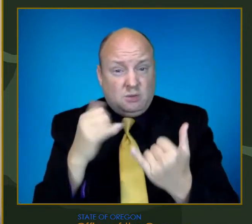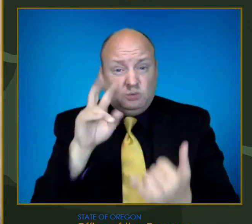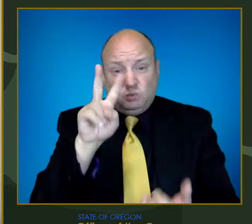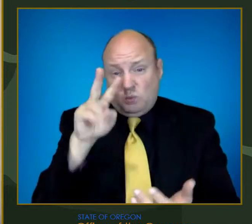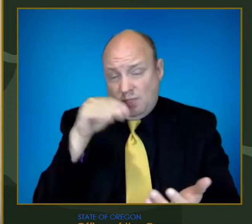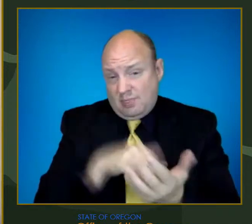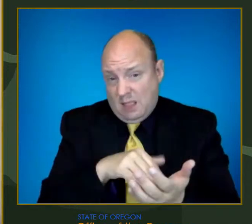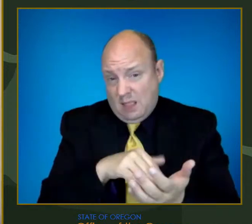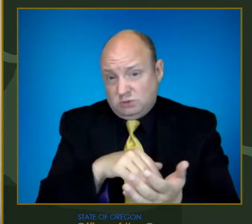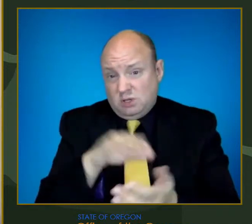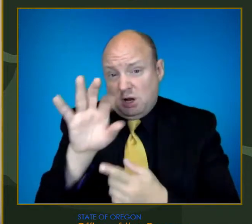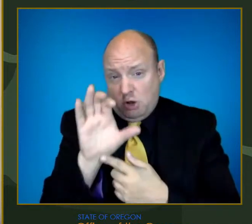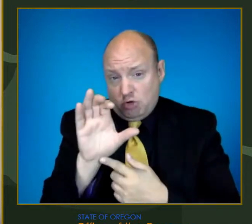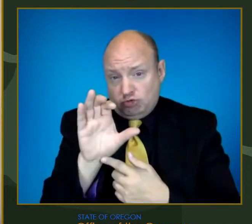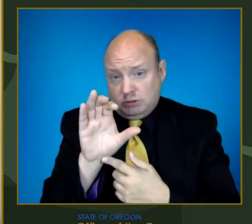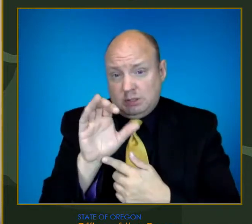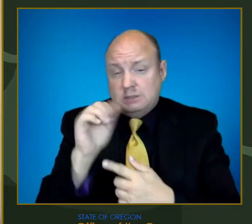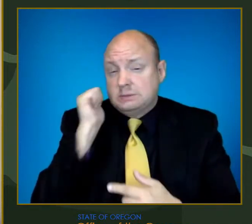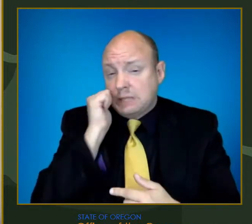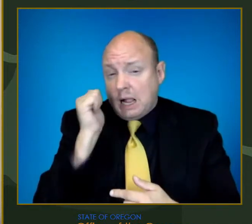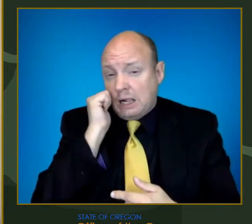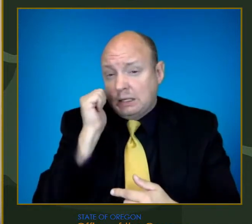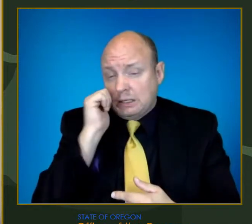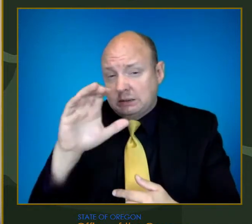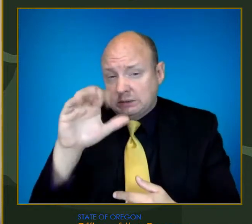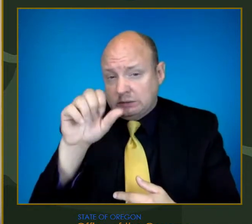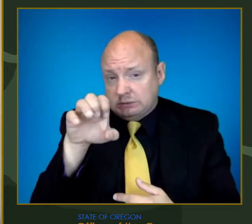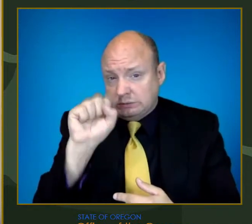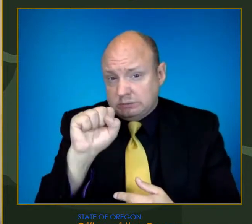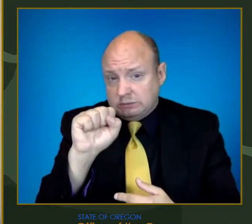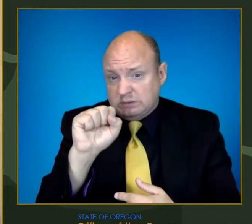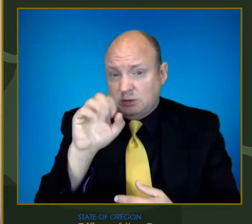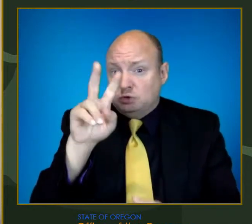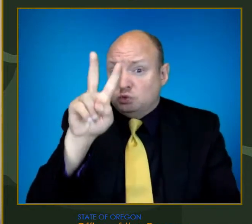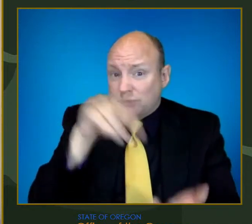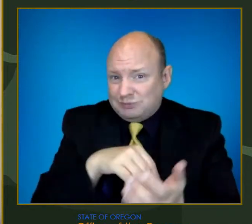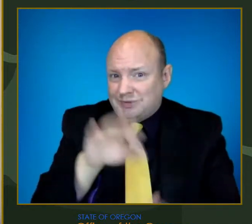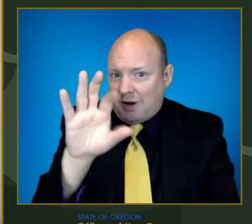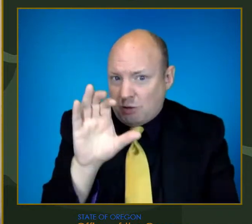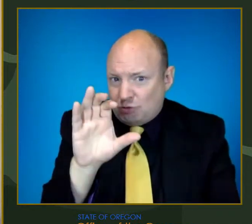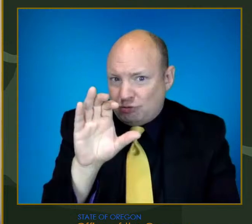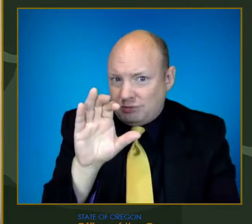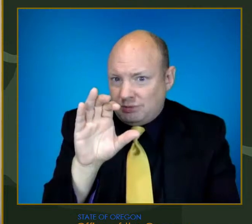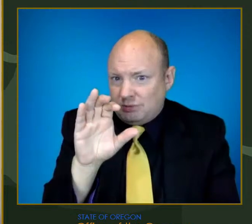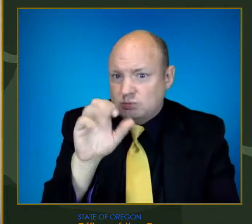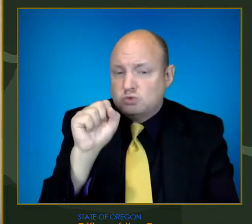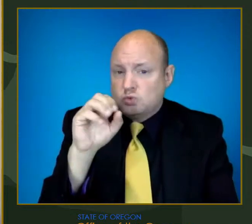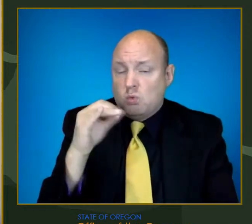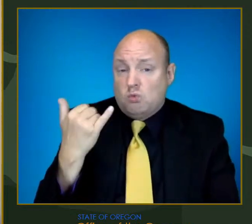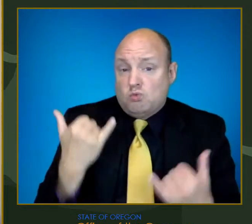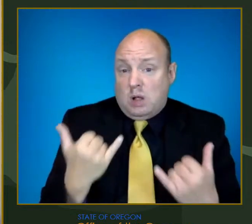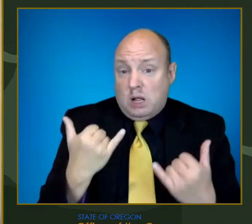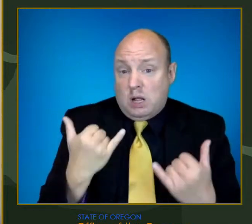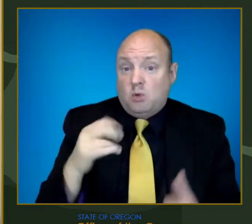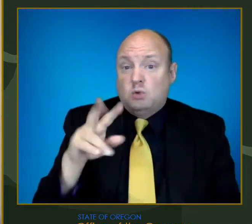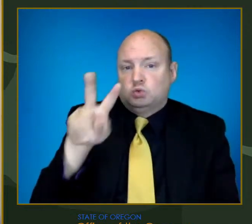2,971 daily COVID-19 cases, bringing our overall total to